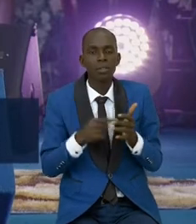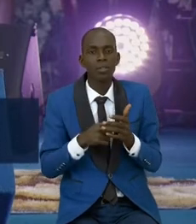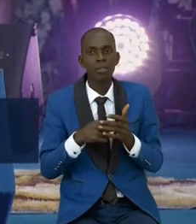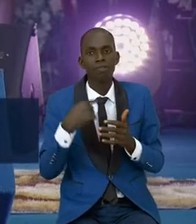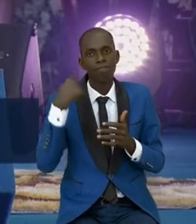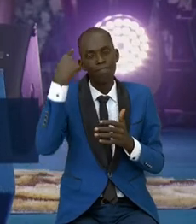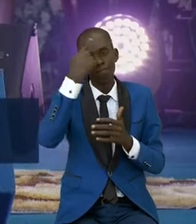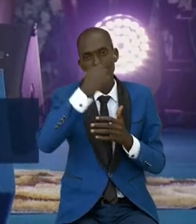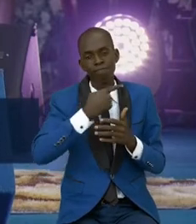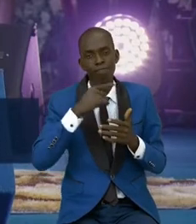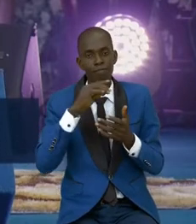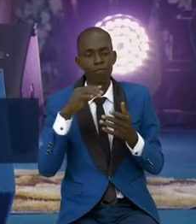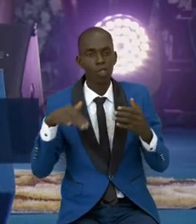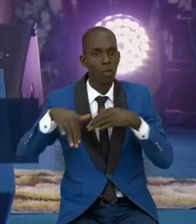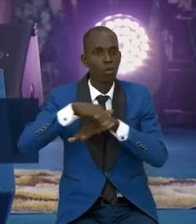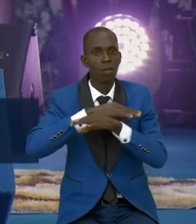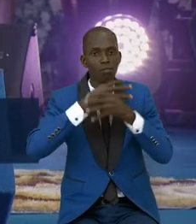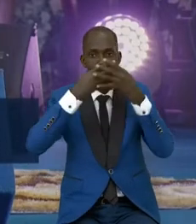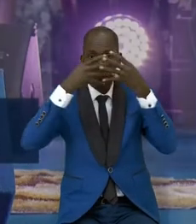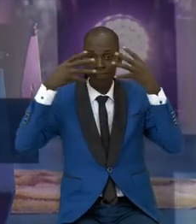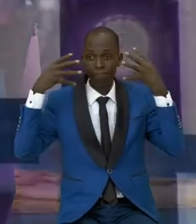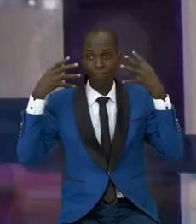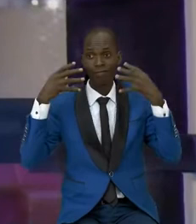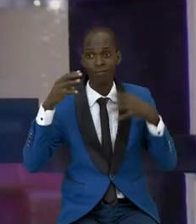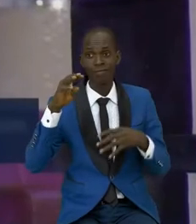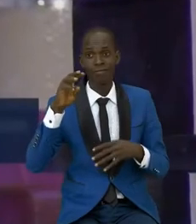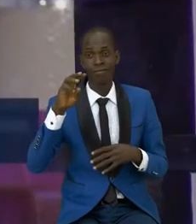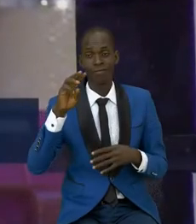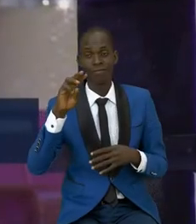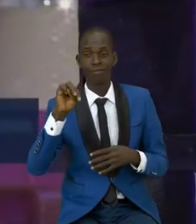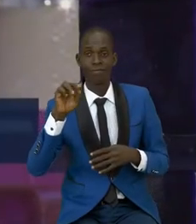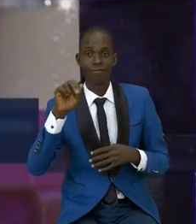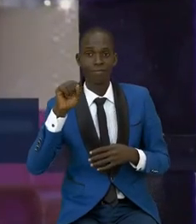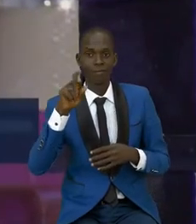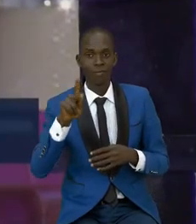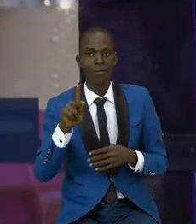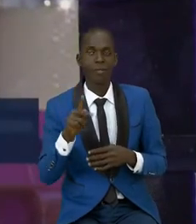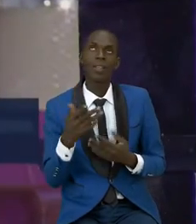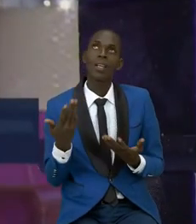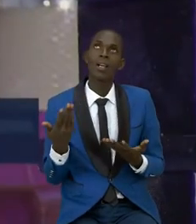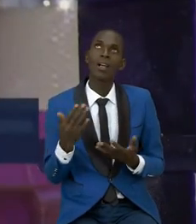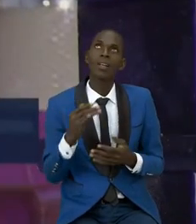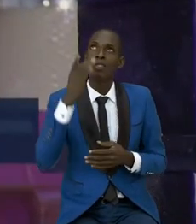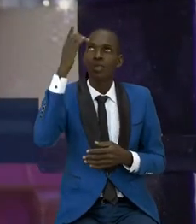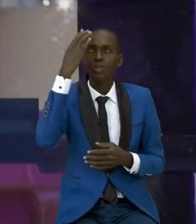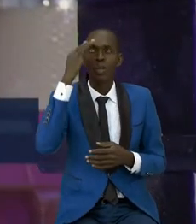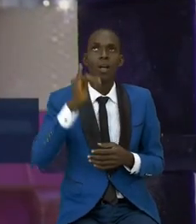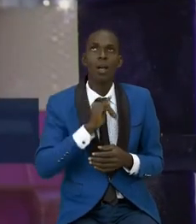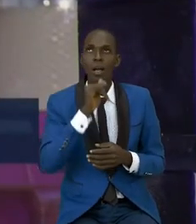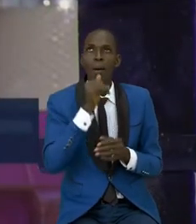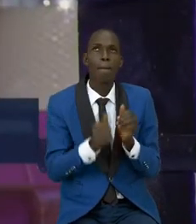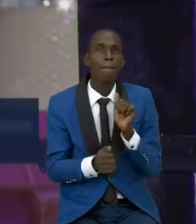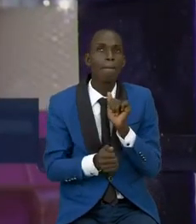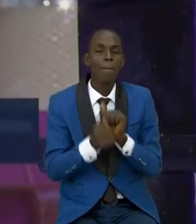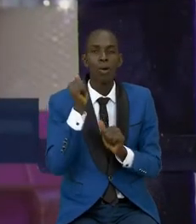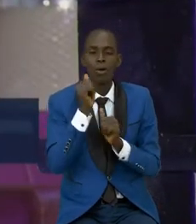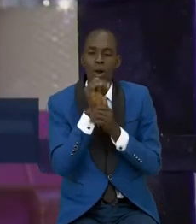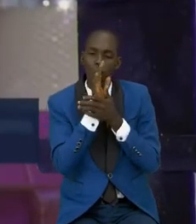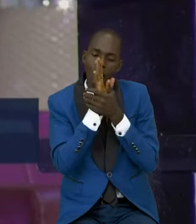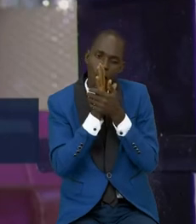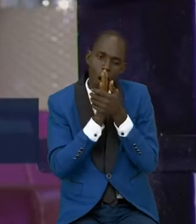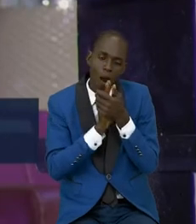God, you know, I've been the most gentle, the most righteous, and the most